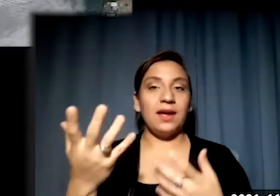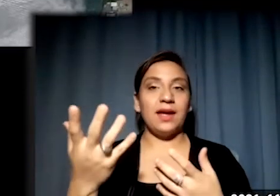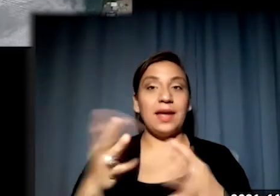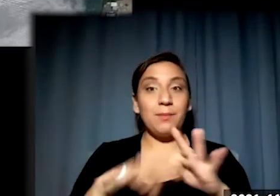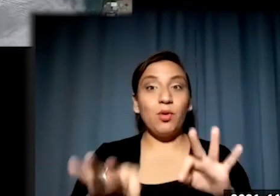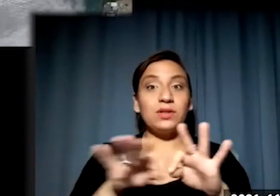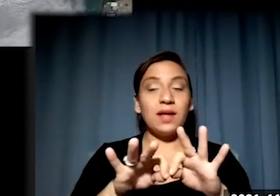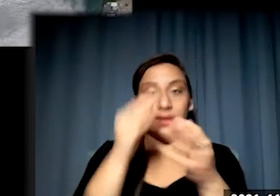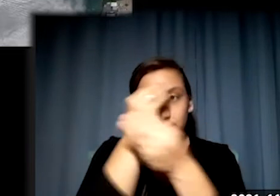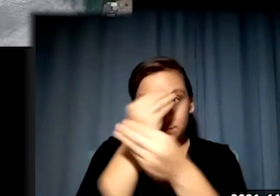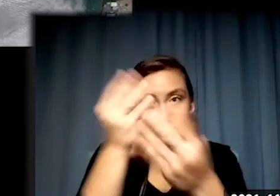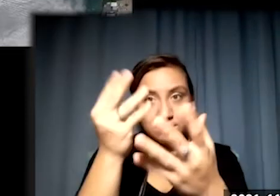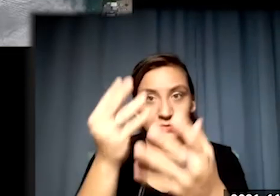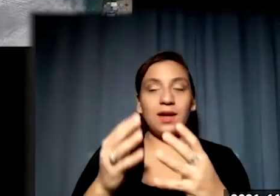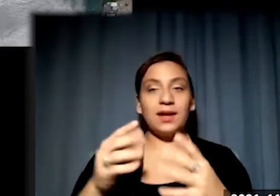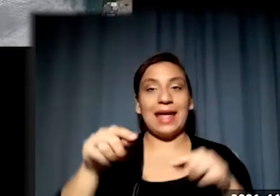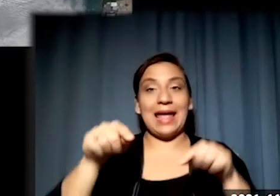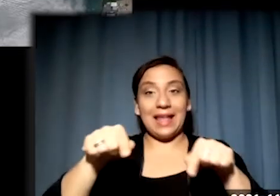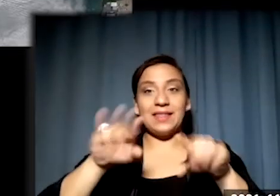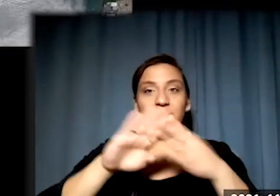world. In